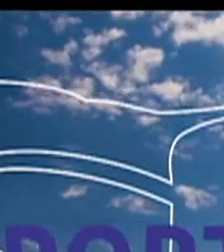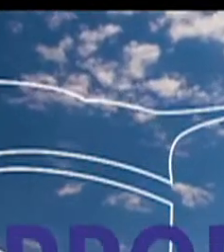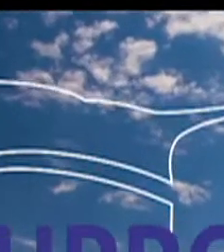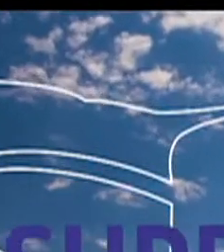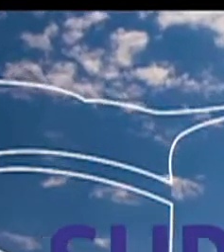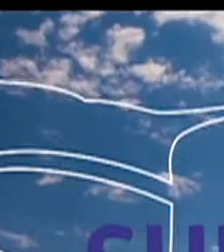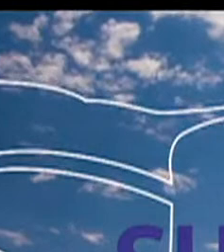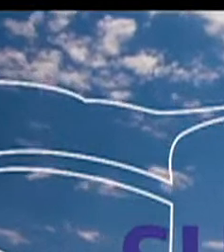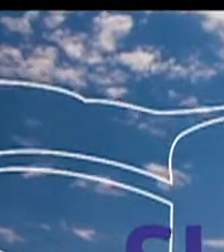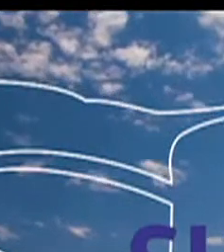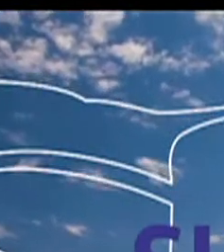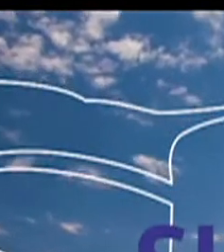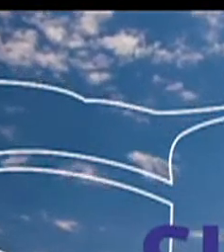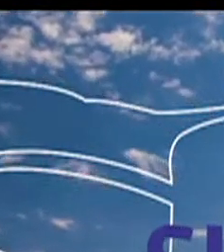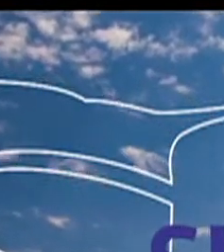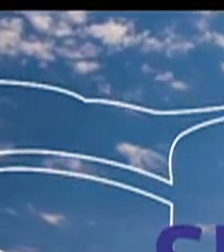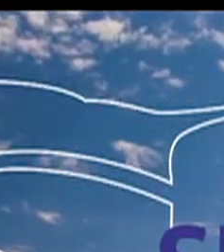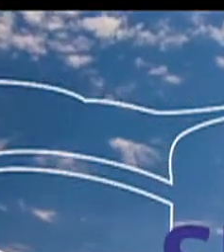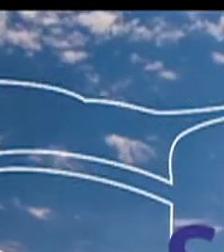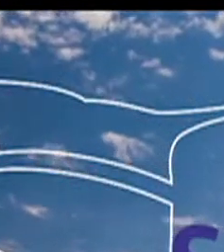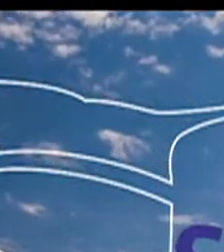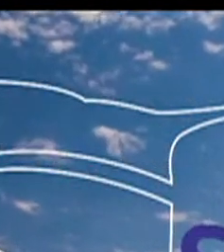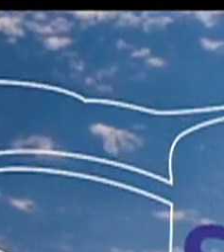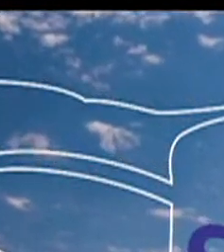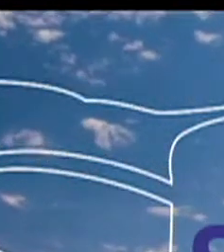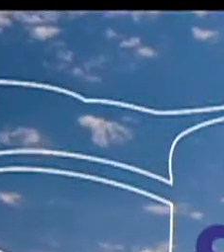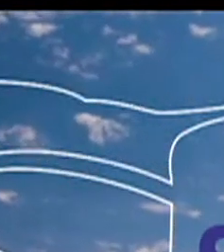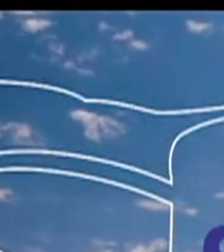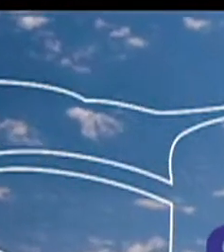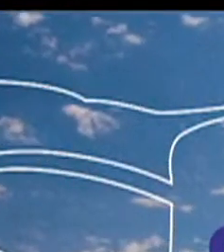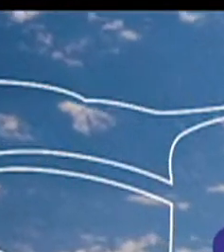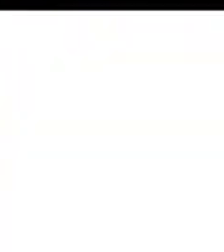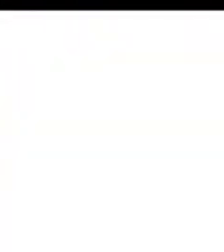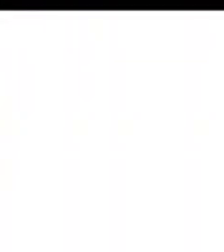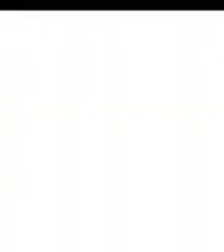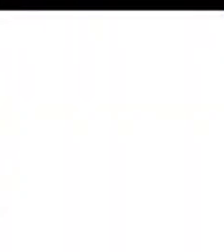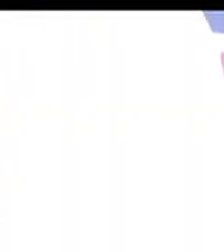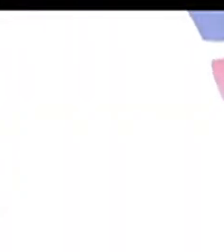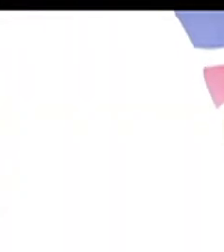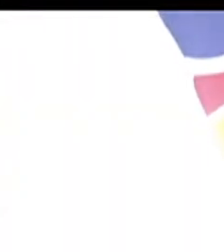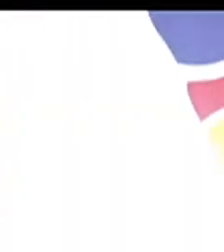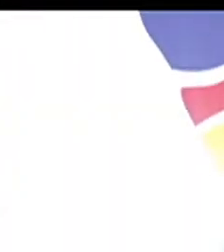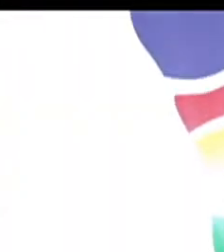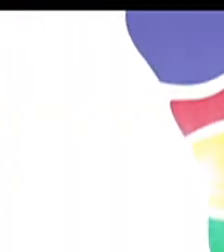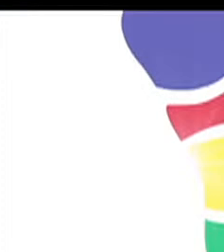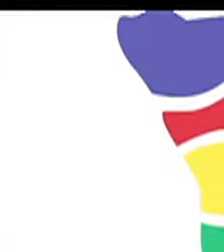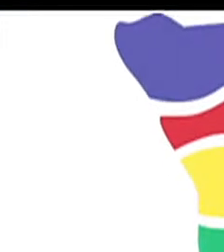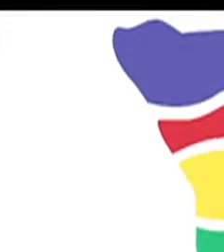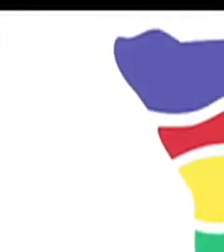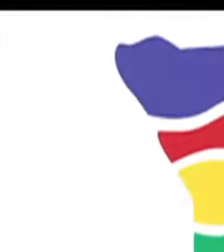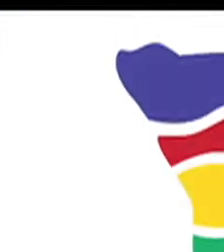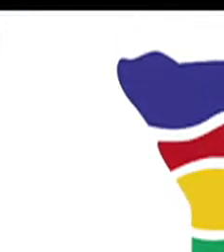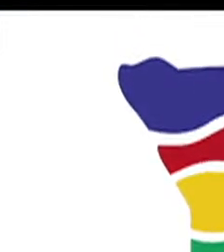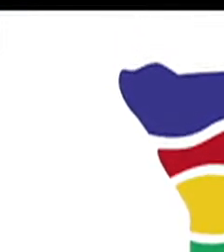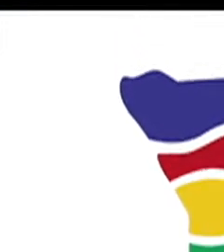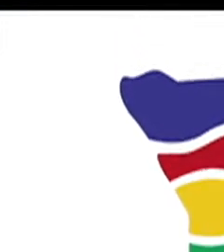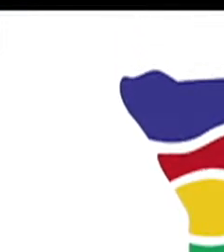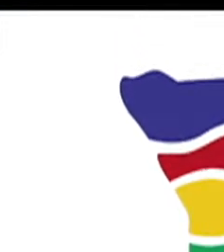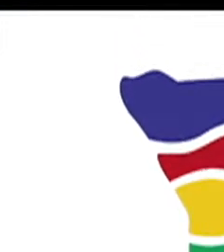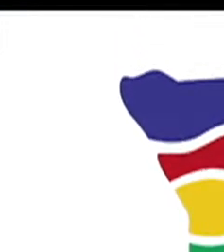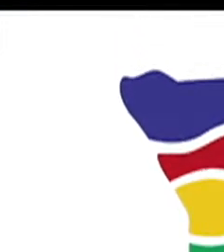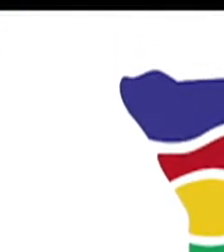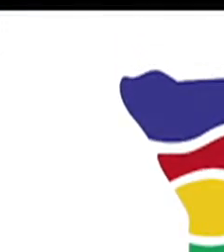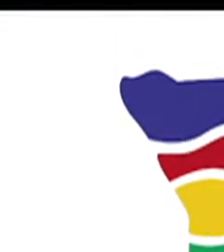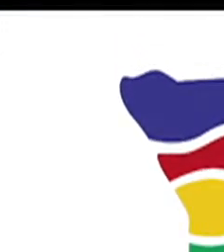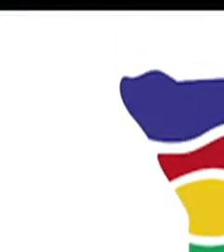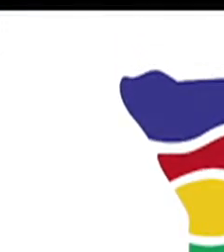If there's anything 2020 has taught us, it's that supporting local is more important than ever. That's why Team Namibia